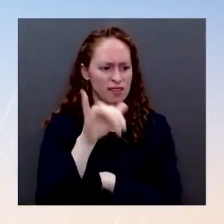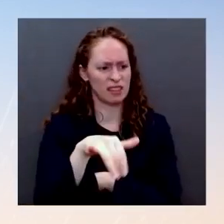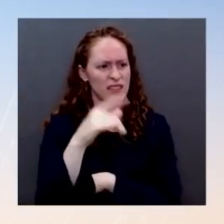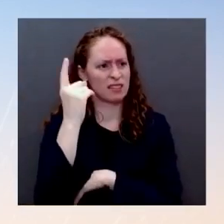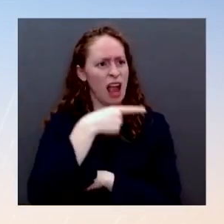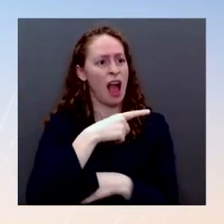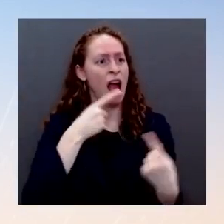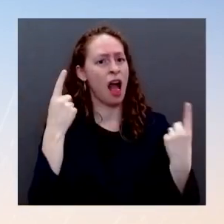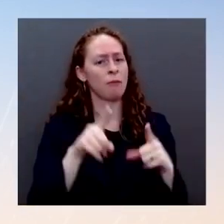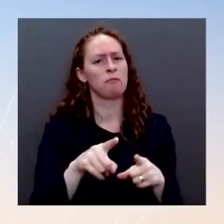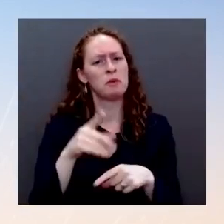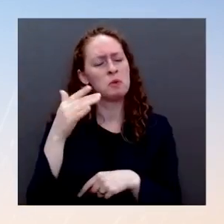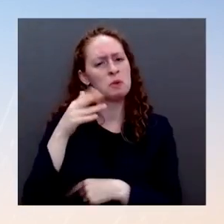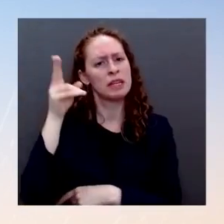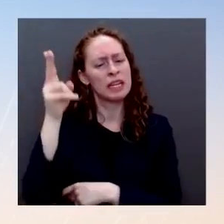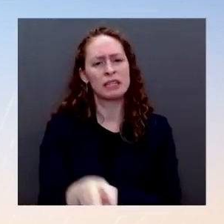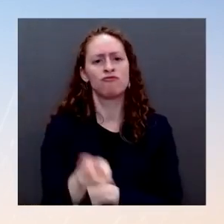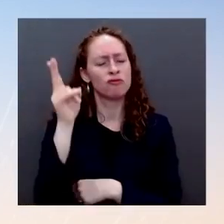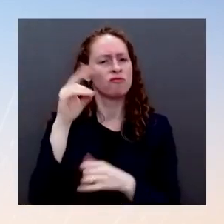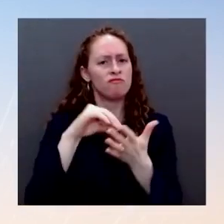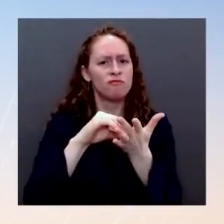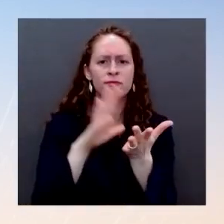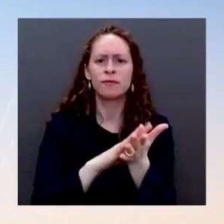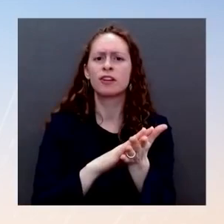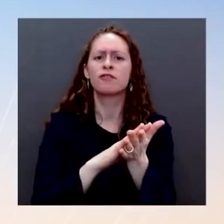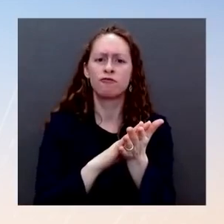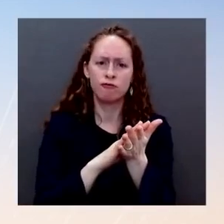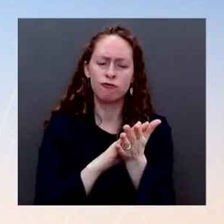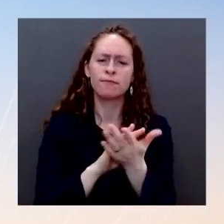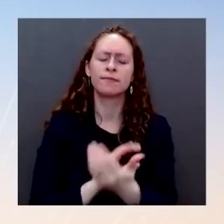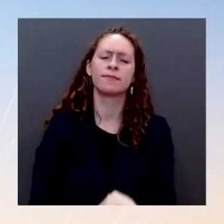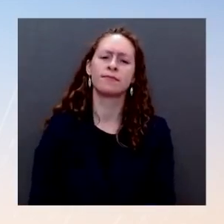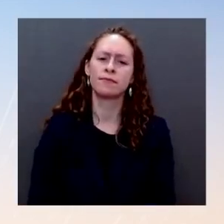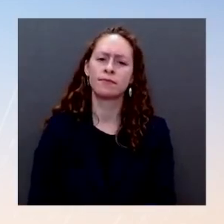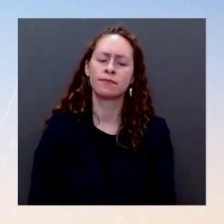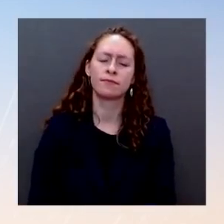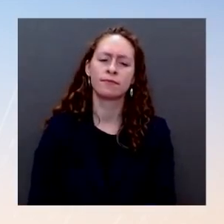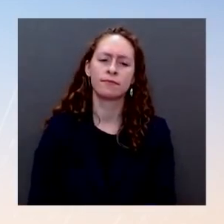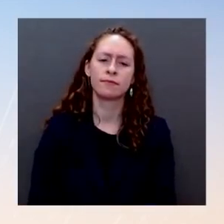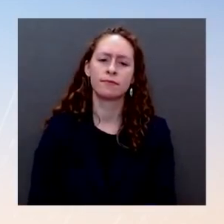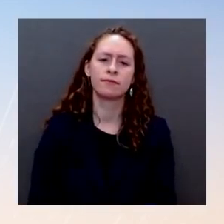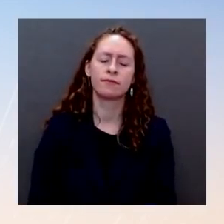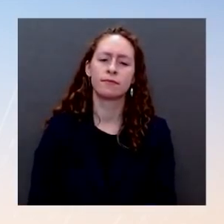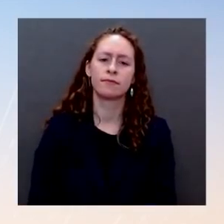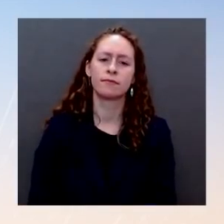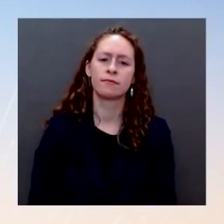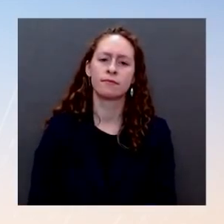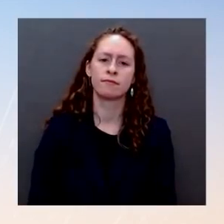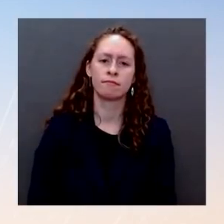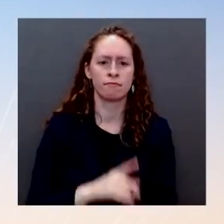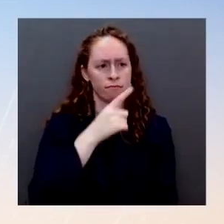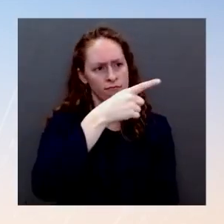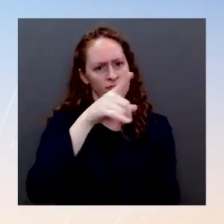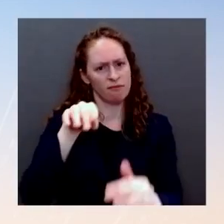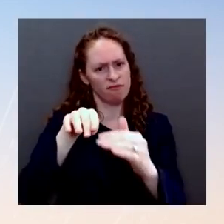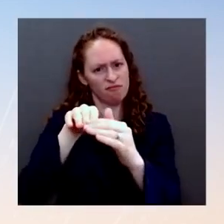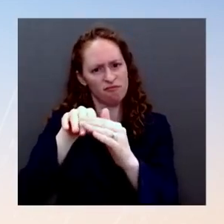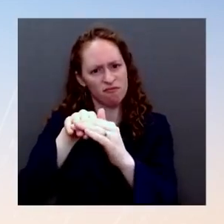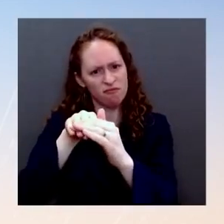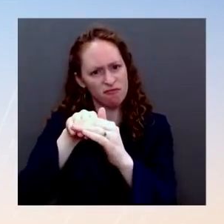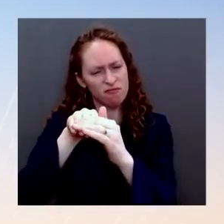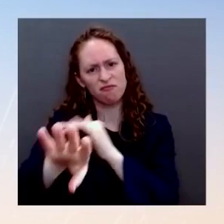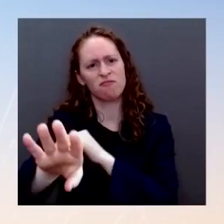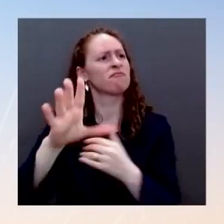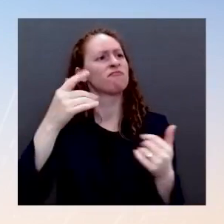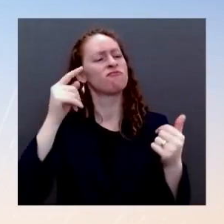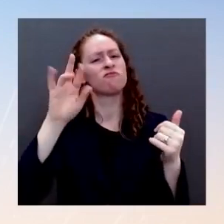was happening at the Capitol then an unprecedented assault on our democracy and an attempt to subvert our Constitution and interfere with the peaceful